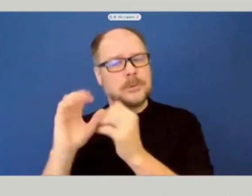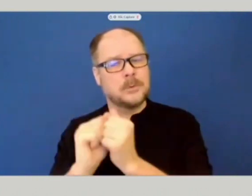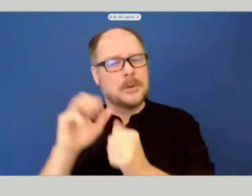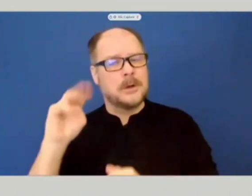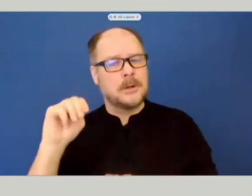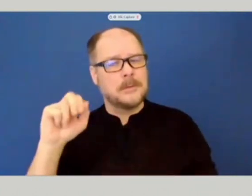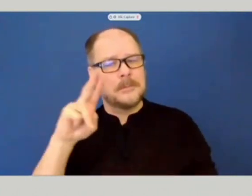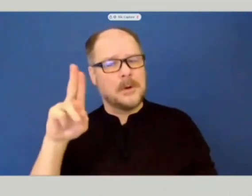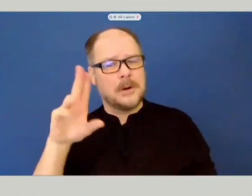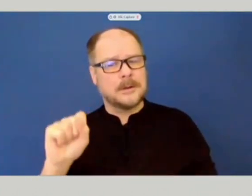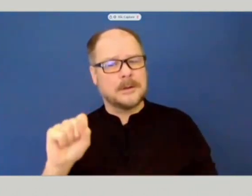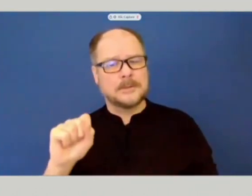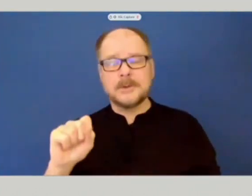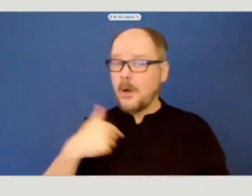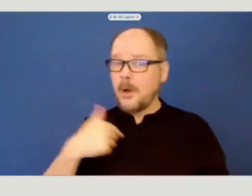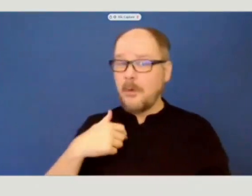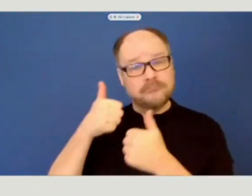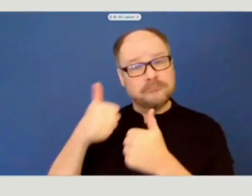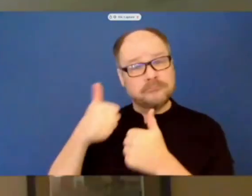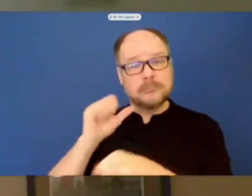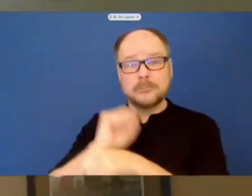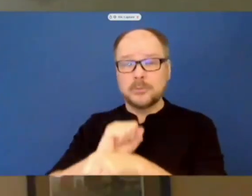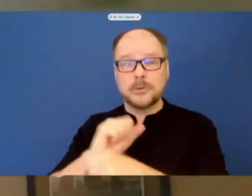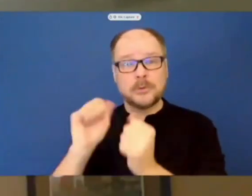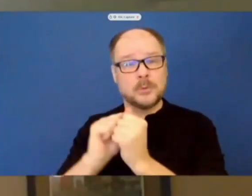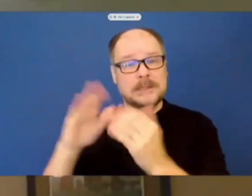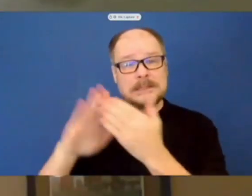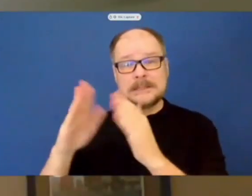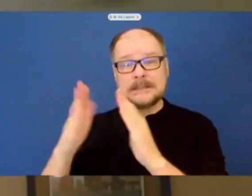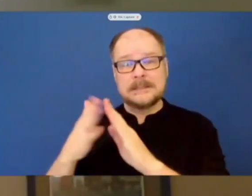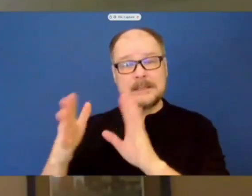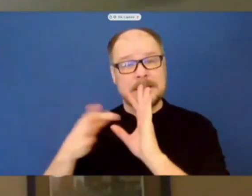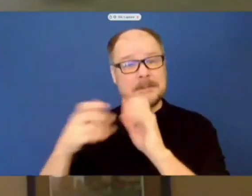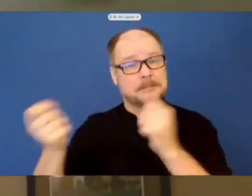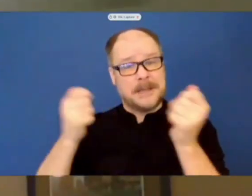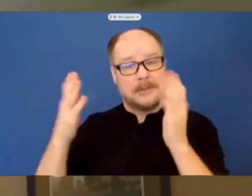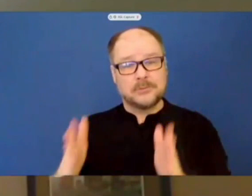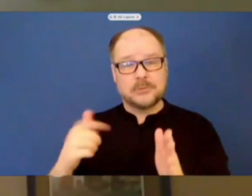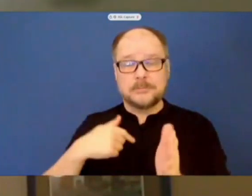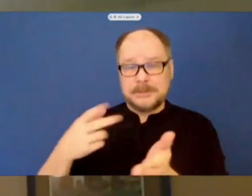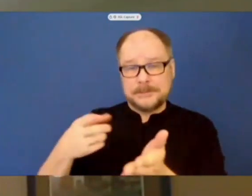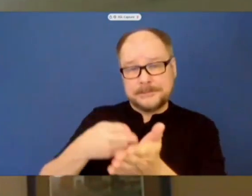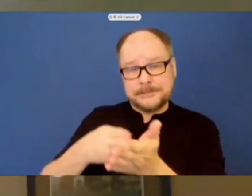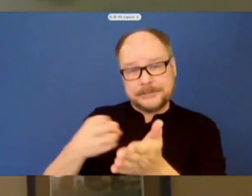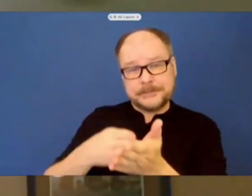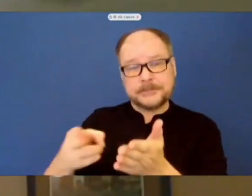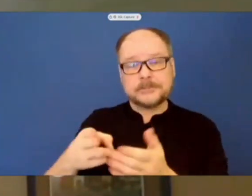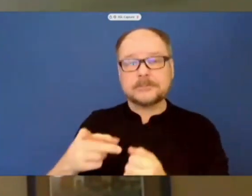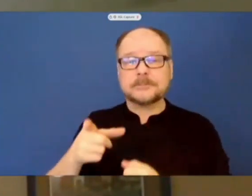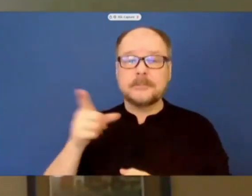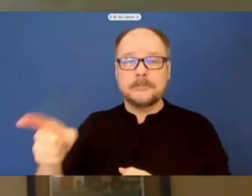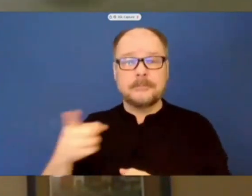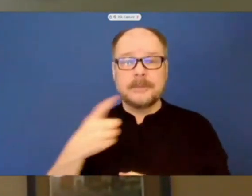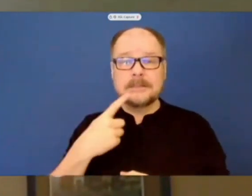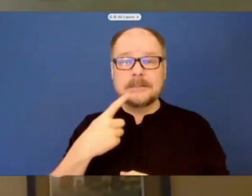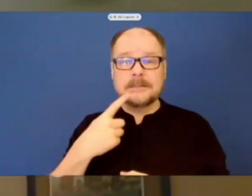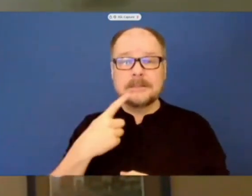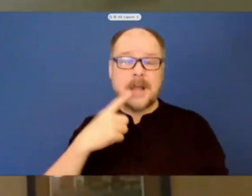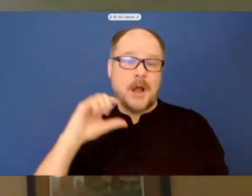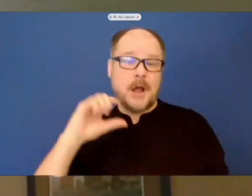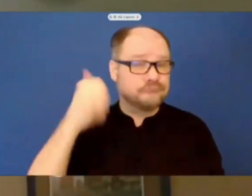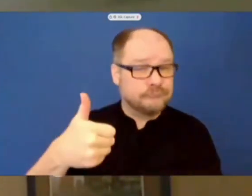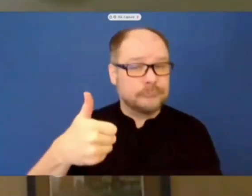working relationship with the city manager, and so I'll be honest. When he said he would take care of it, and